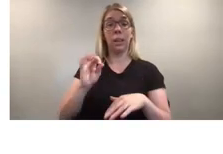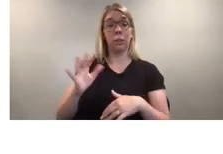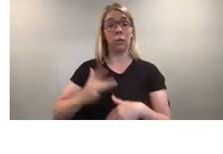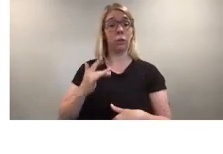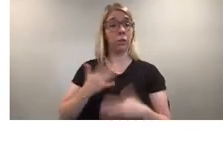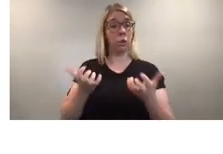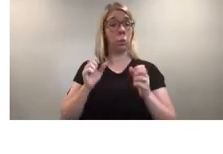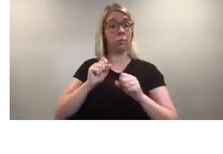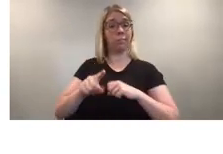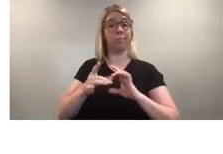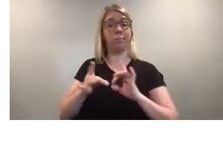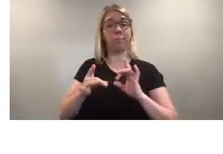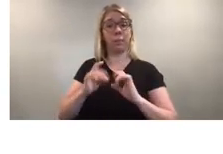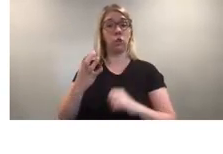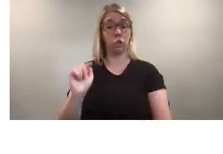so inclined.